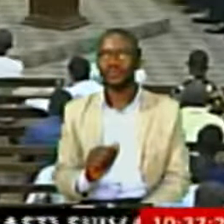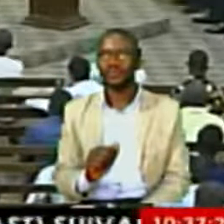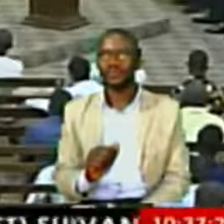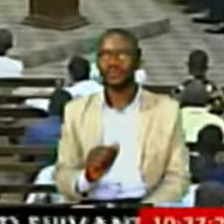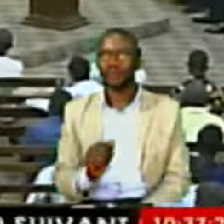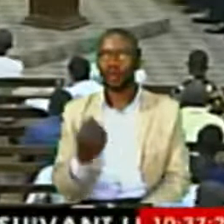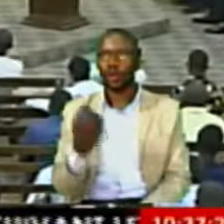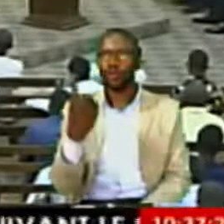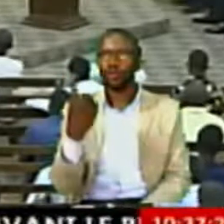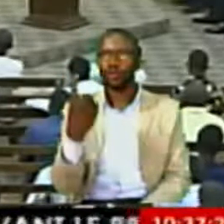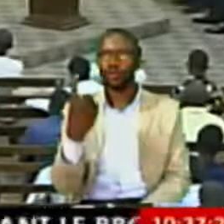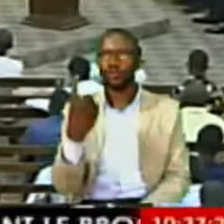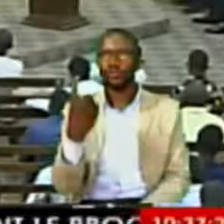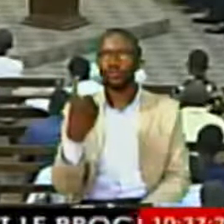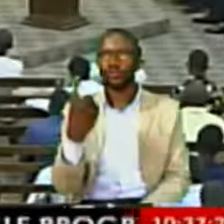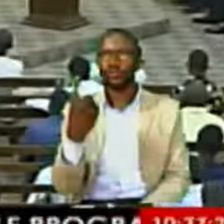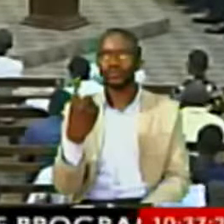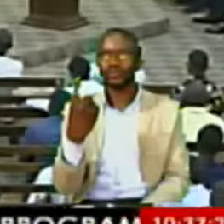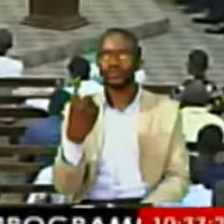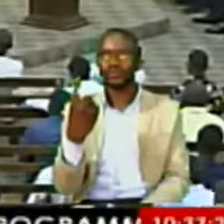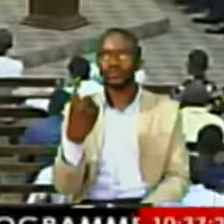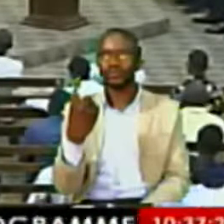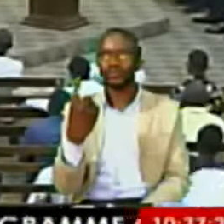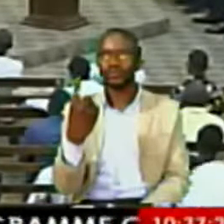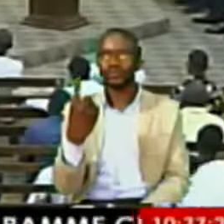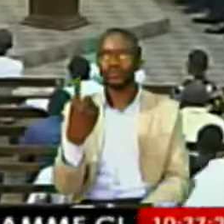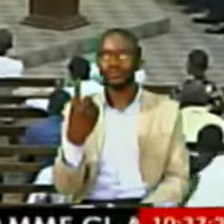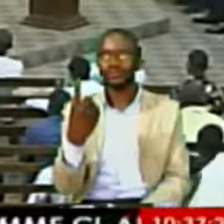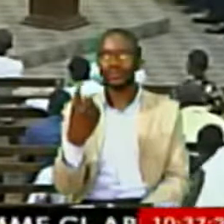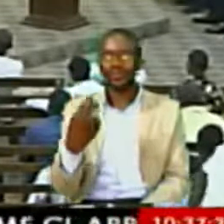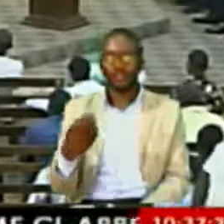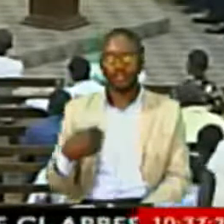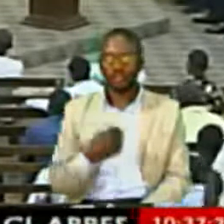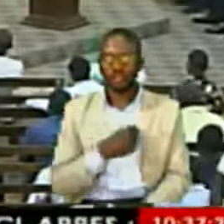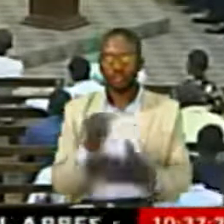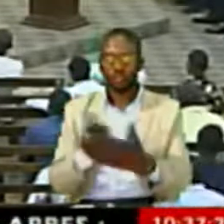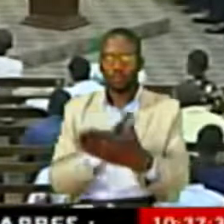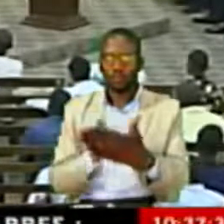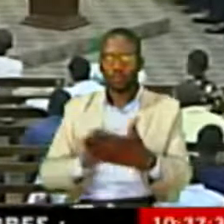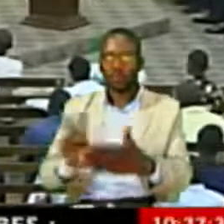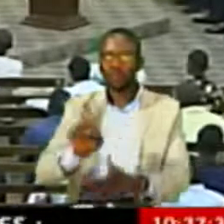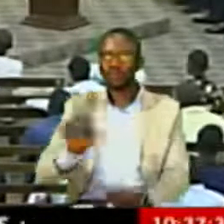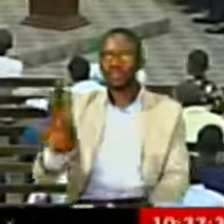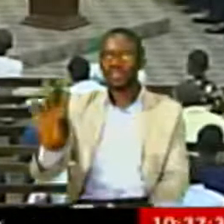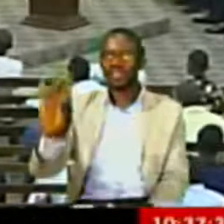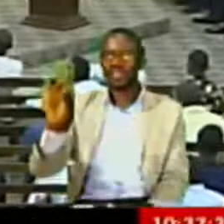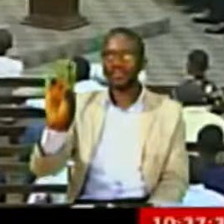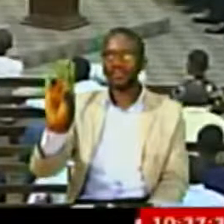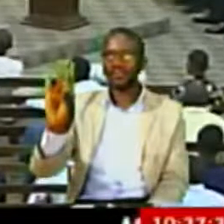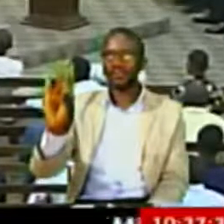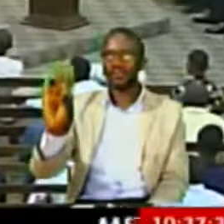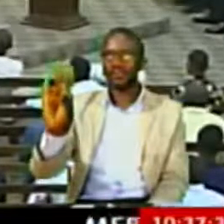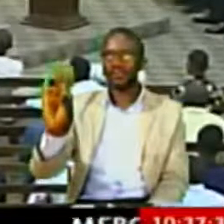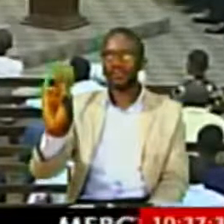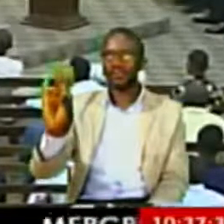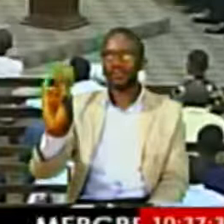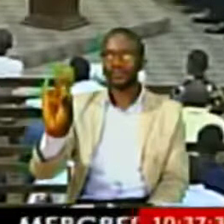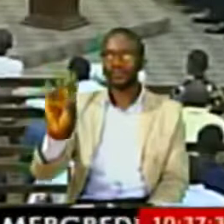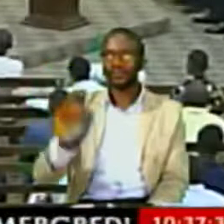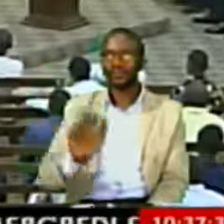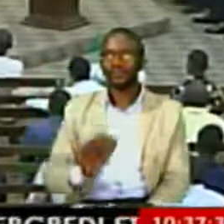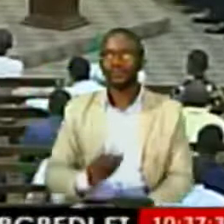chapitre 11. Romans 11. Nous lisons à partir du verset 7. Let's read from verse 7.